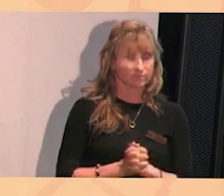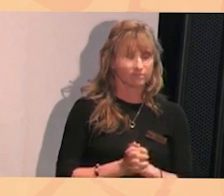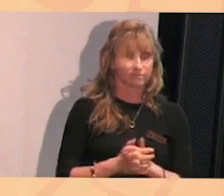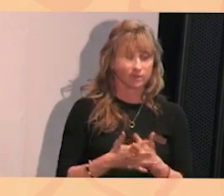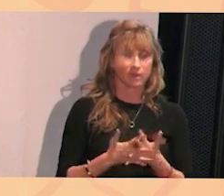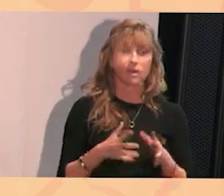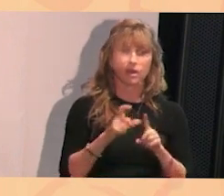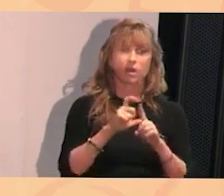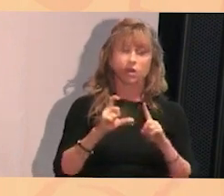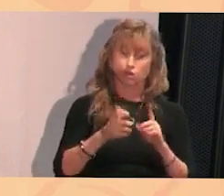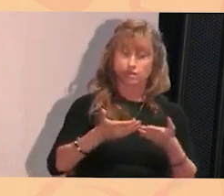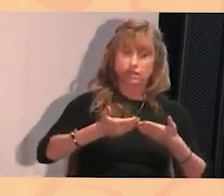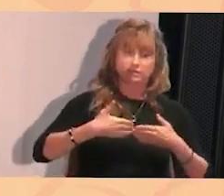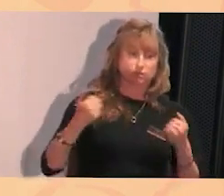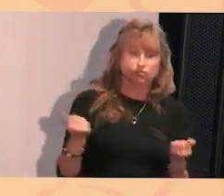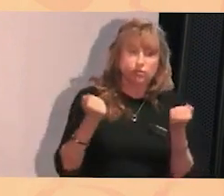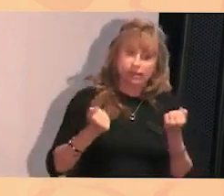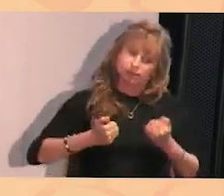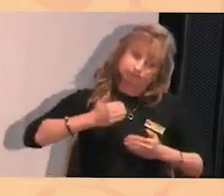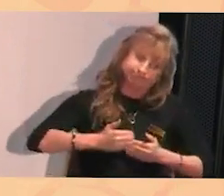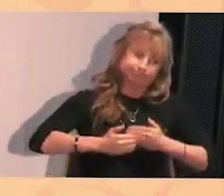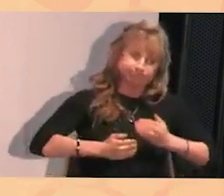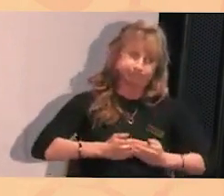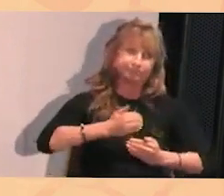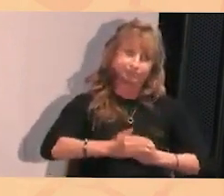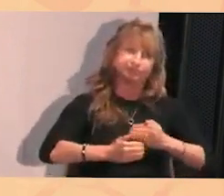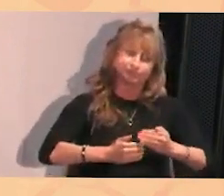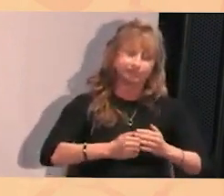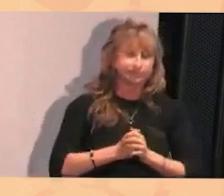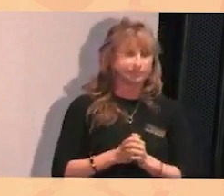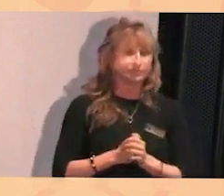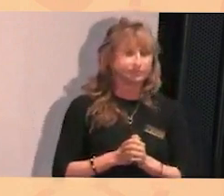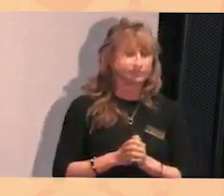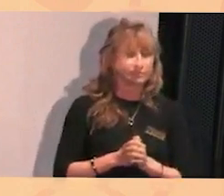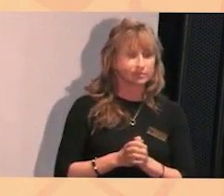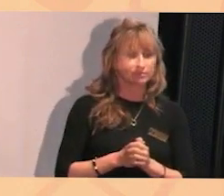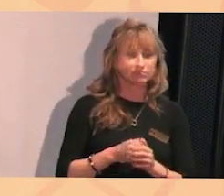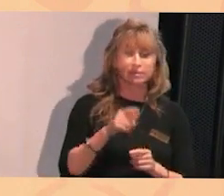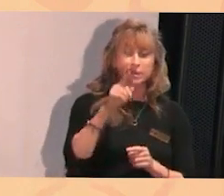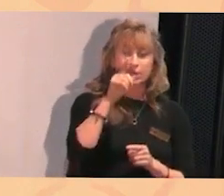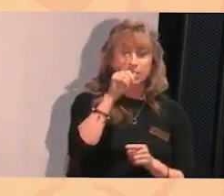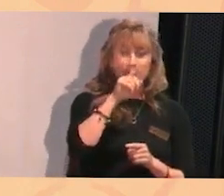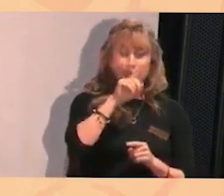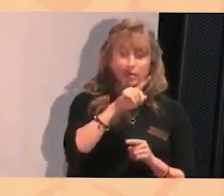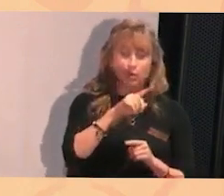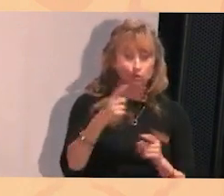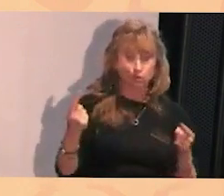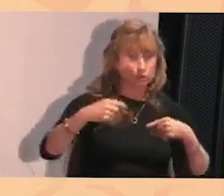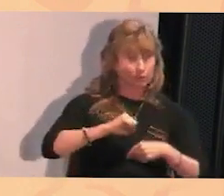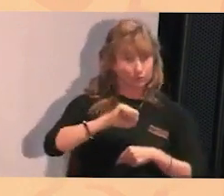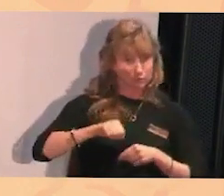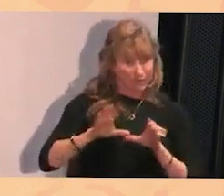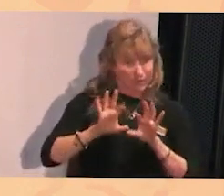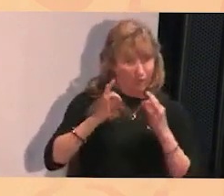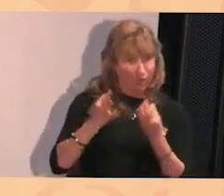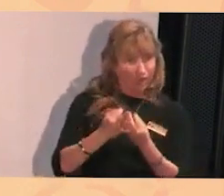Culture gives us the strength to carry on. People who come to the festival as cultural practitioners can say, yes, culture